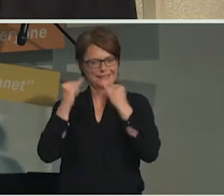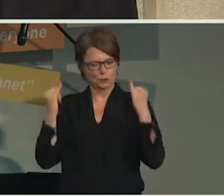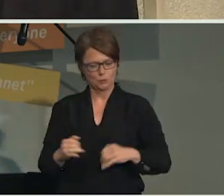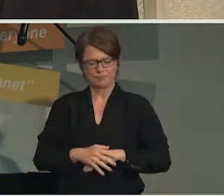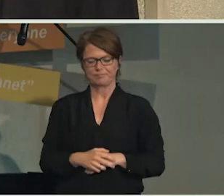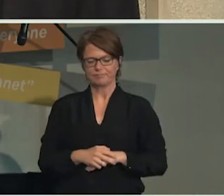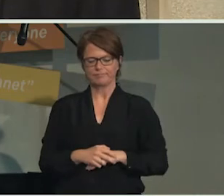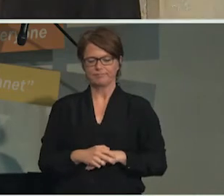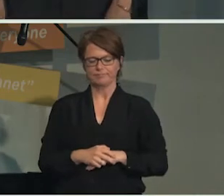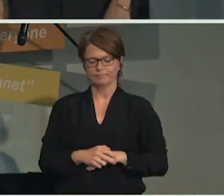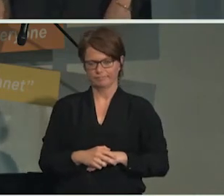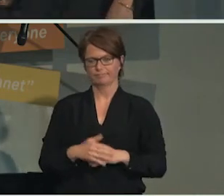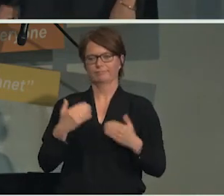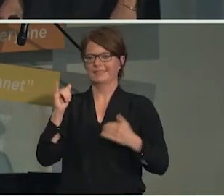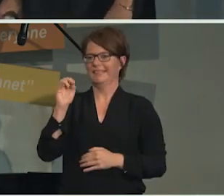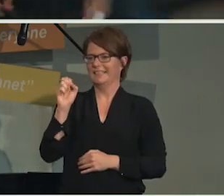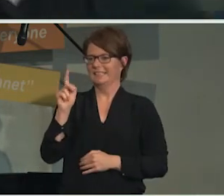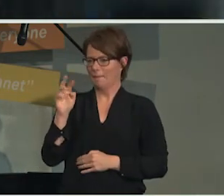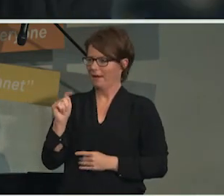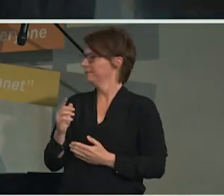Werner Institute.